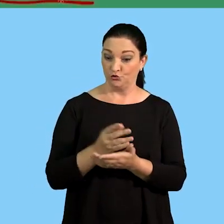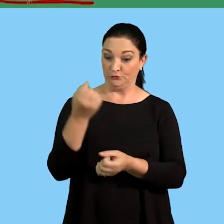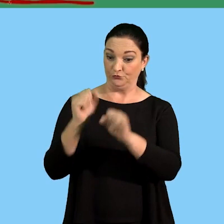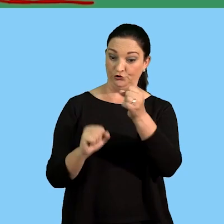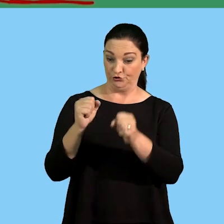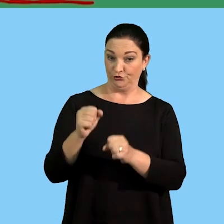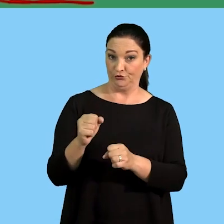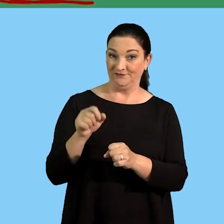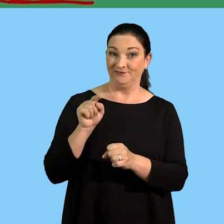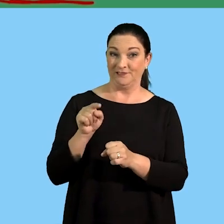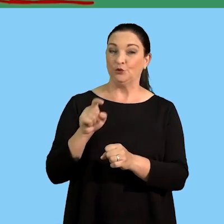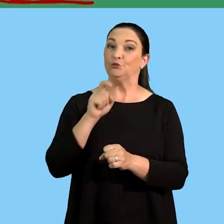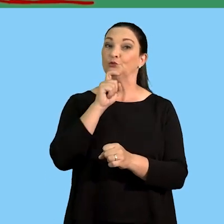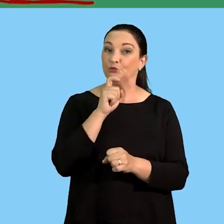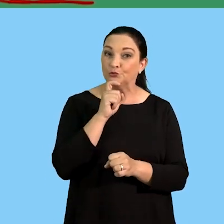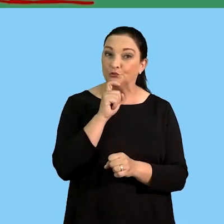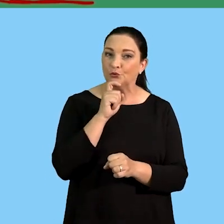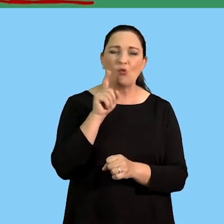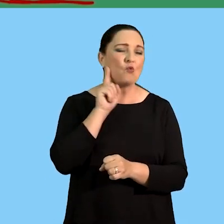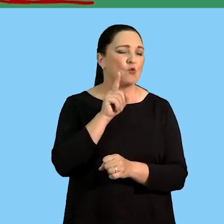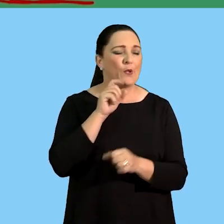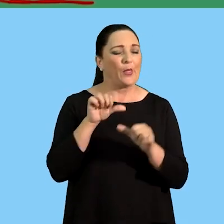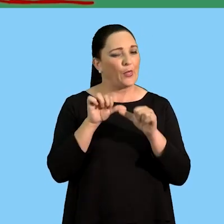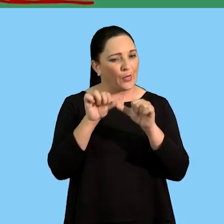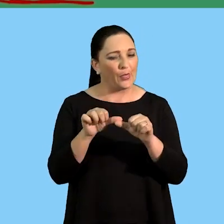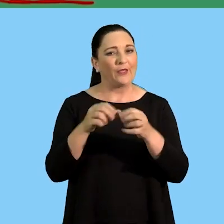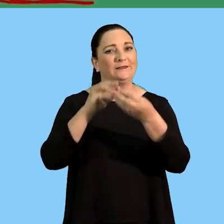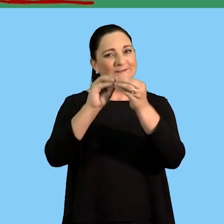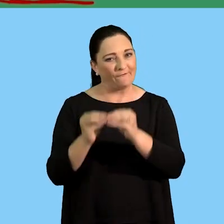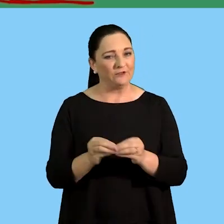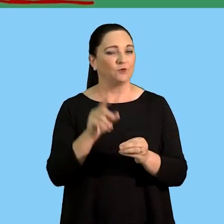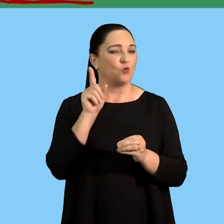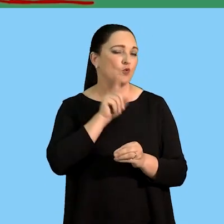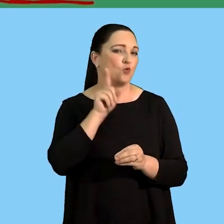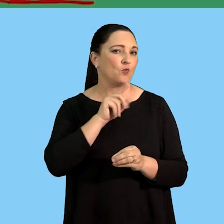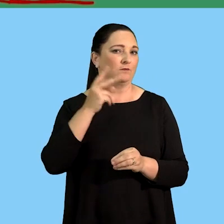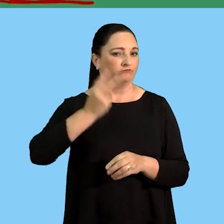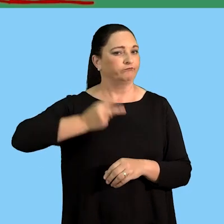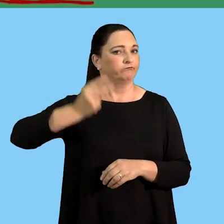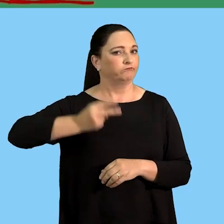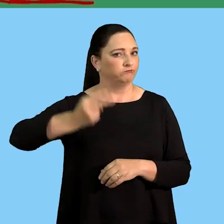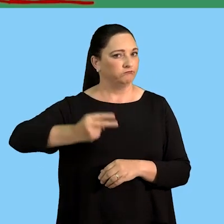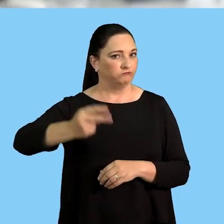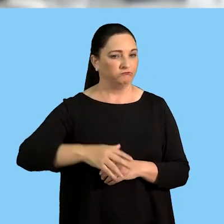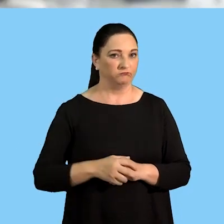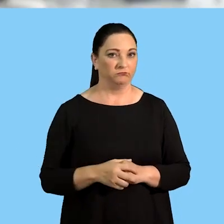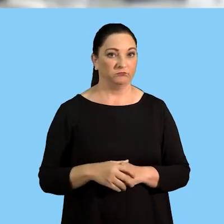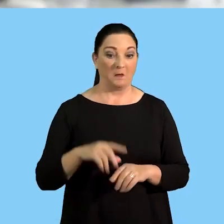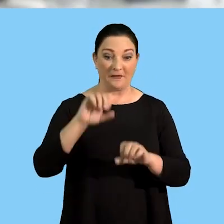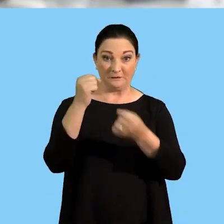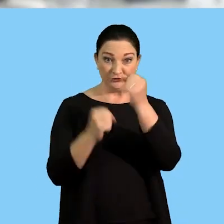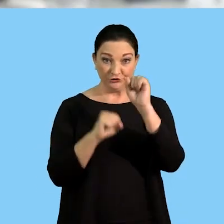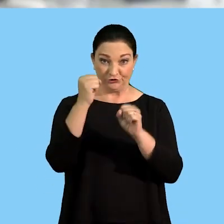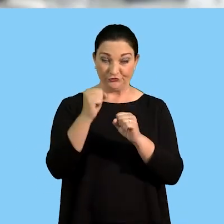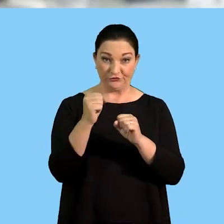that is being used is maintained and is also serviced on regular basis. So the